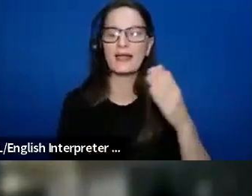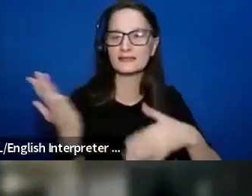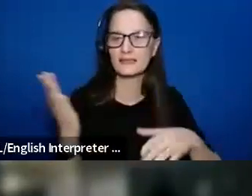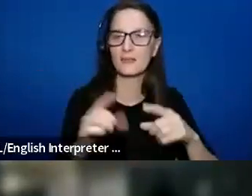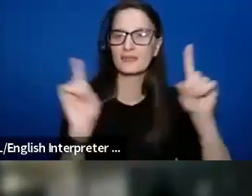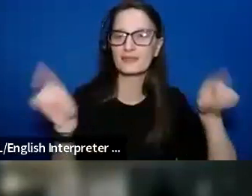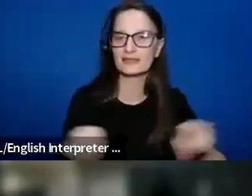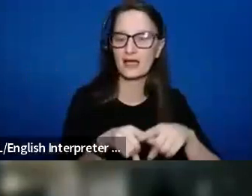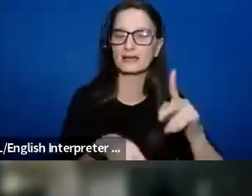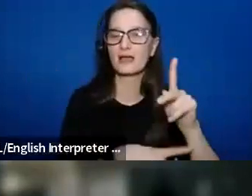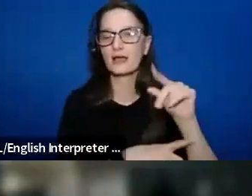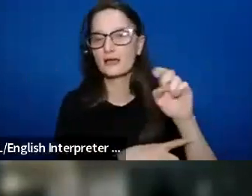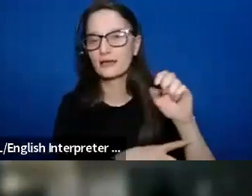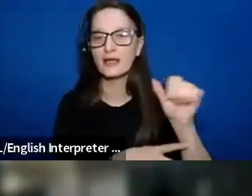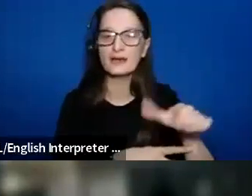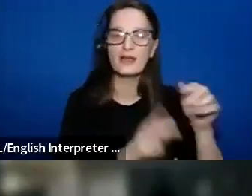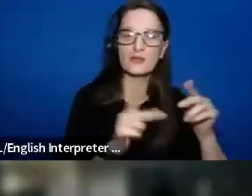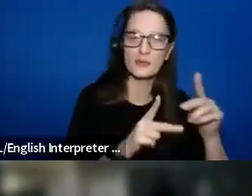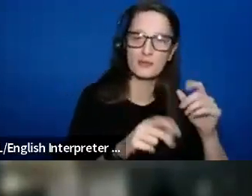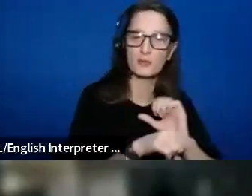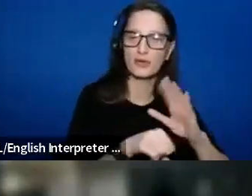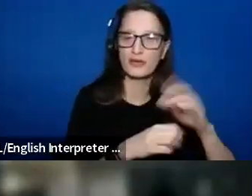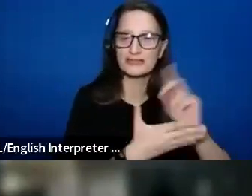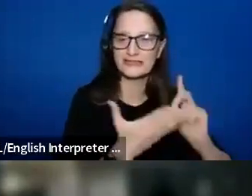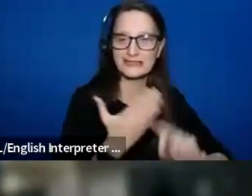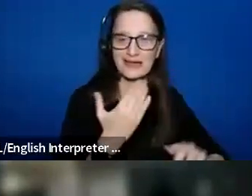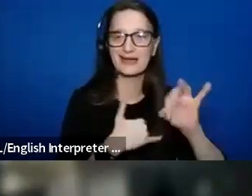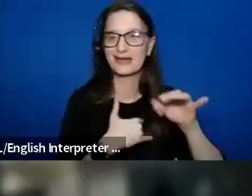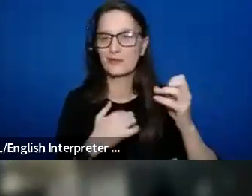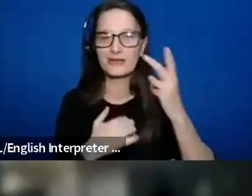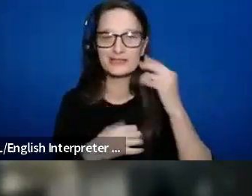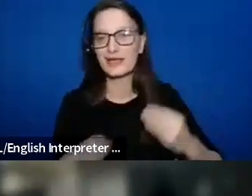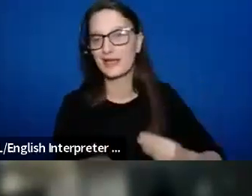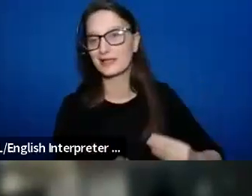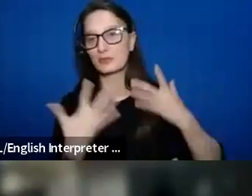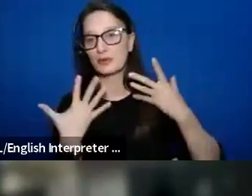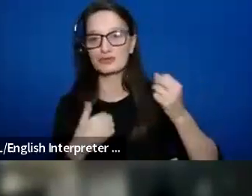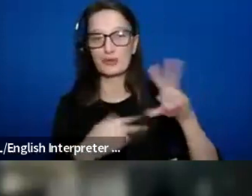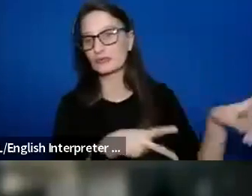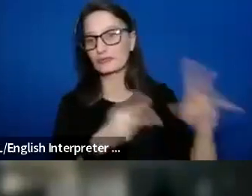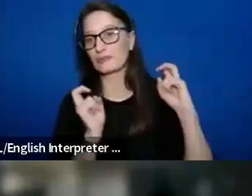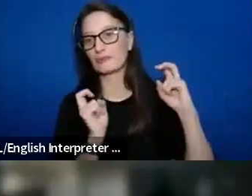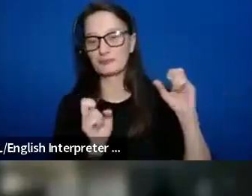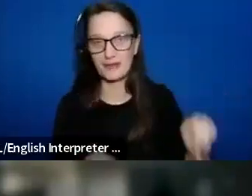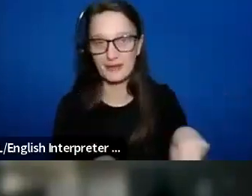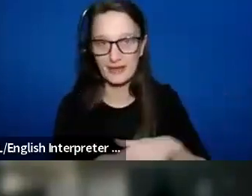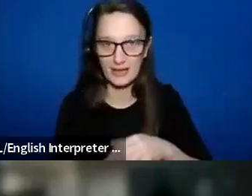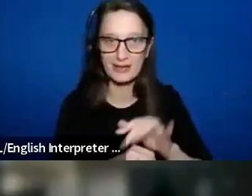have been working on. If you're looking for some inspiration, or just take it. If you want to look